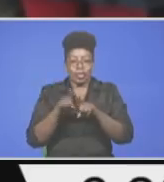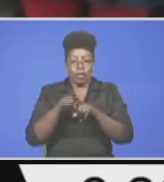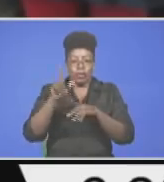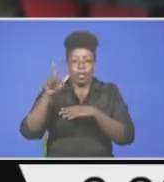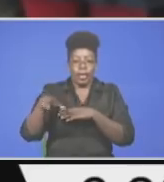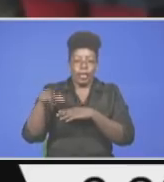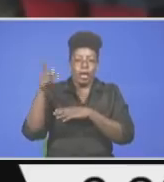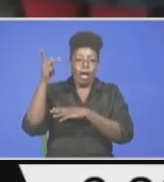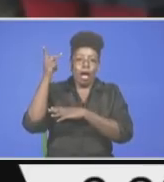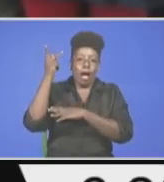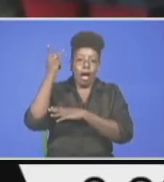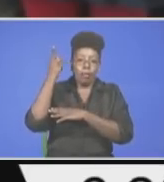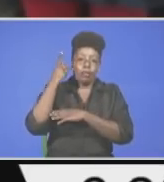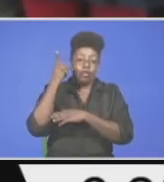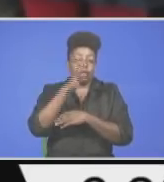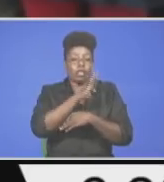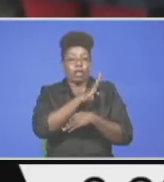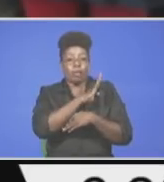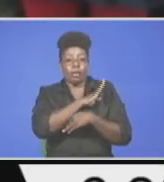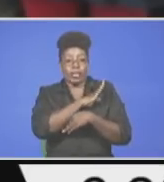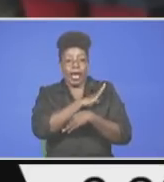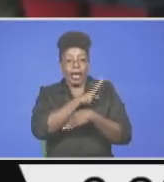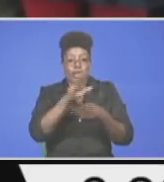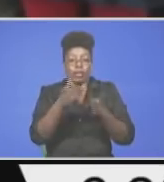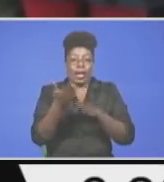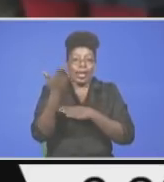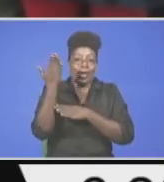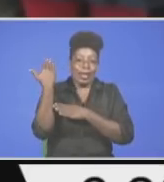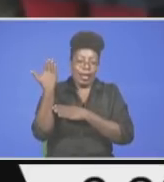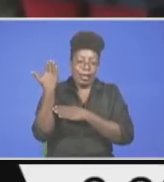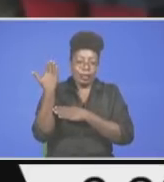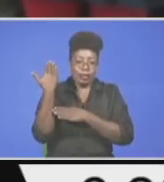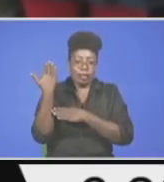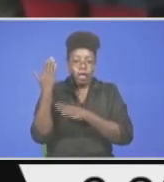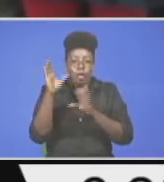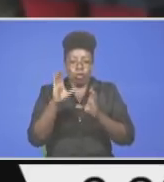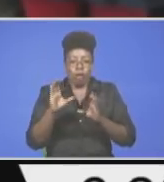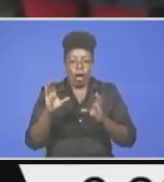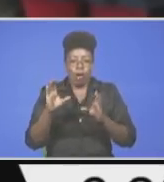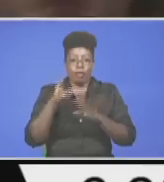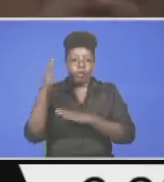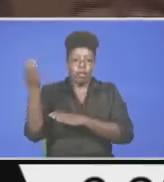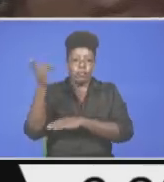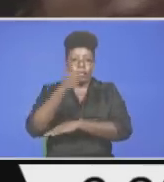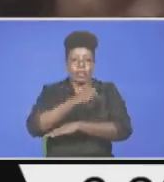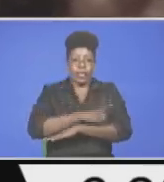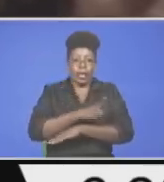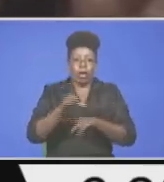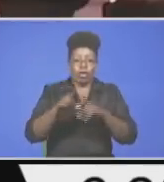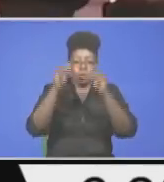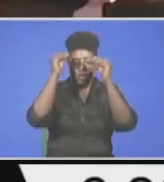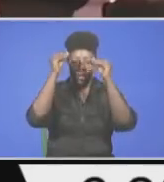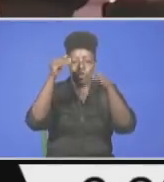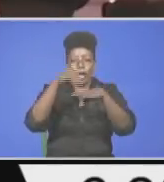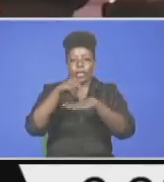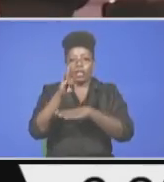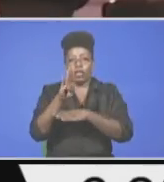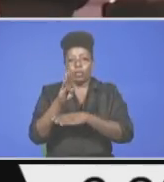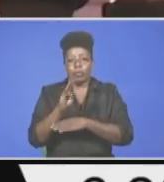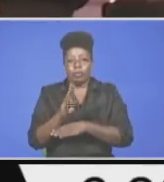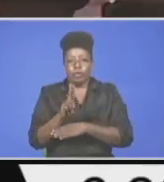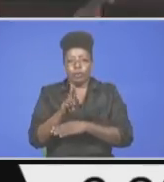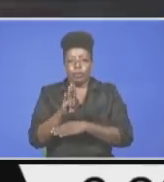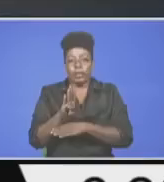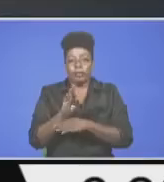Patricia Bazard, who you may recall passed away last Christmas Day, and she was also a professor at the University of the Bahamas.